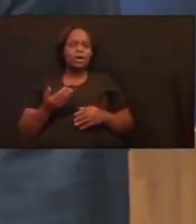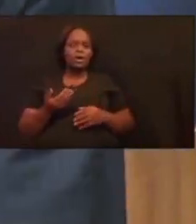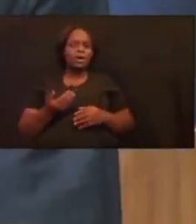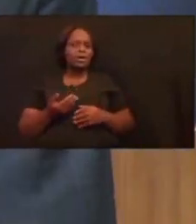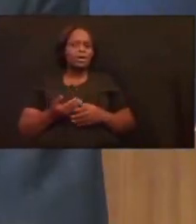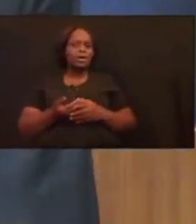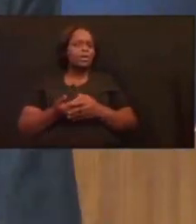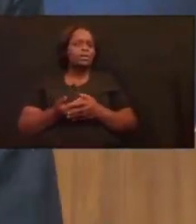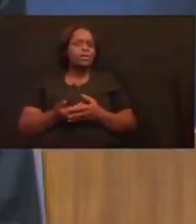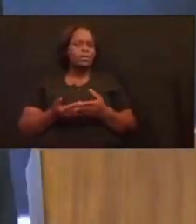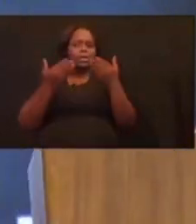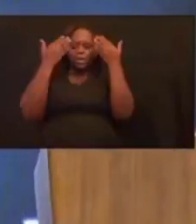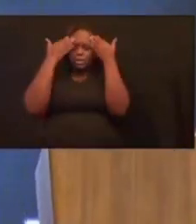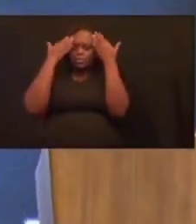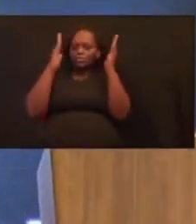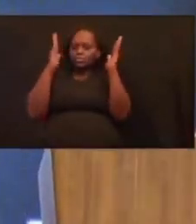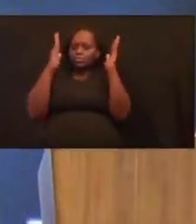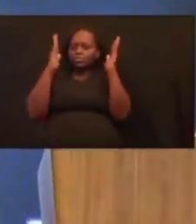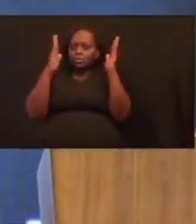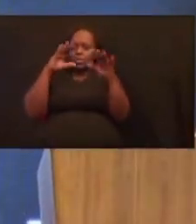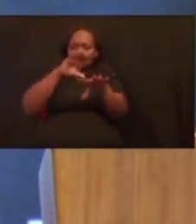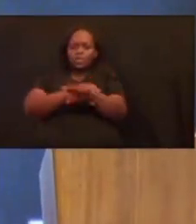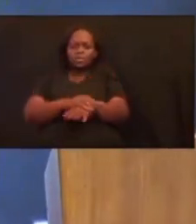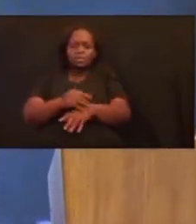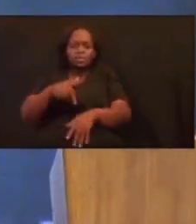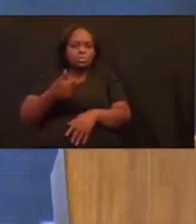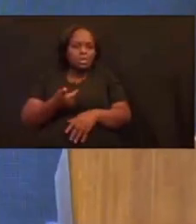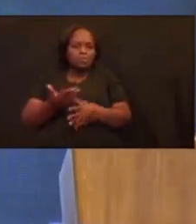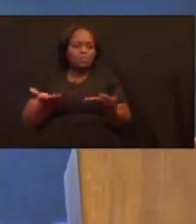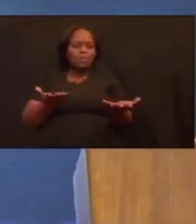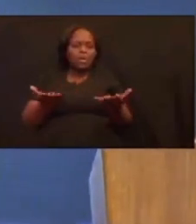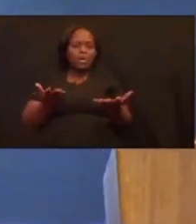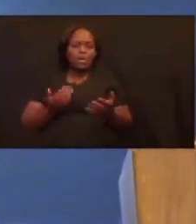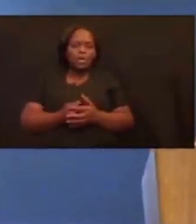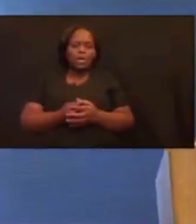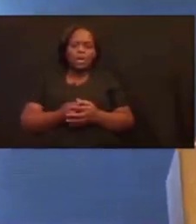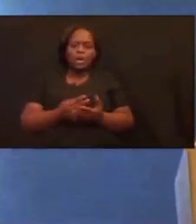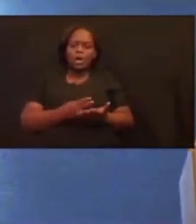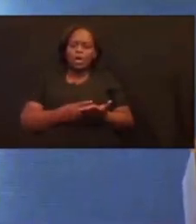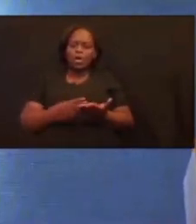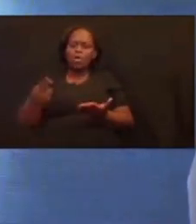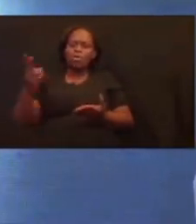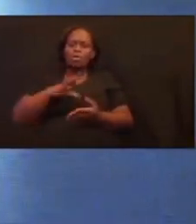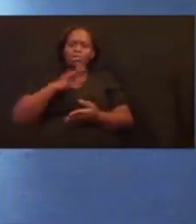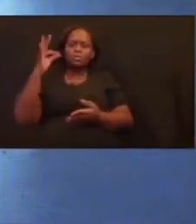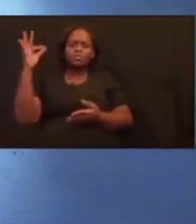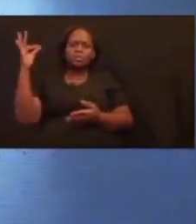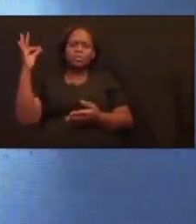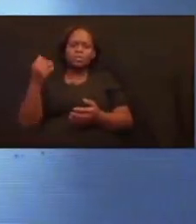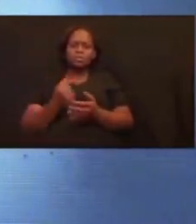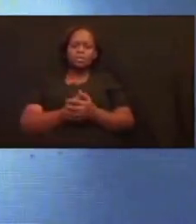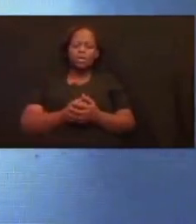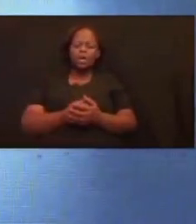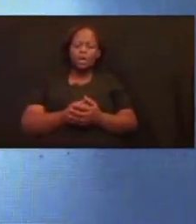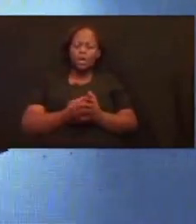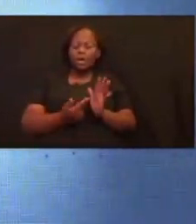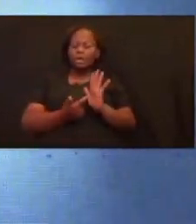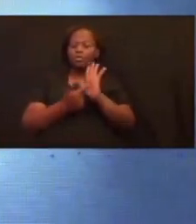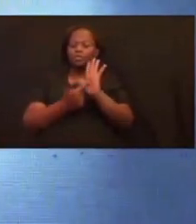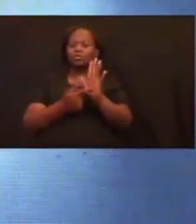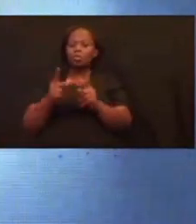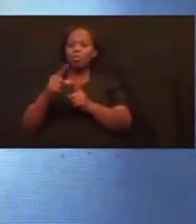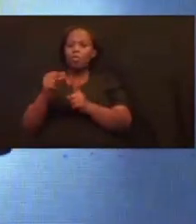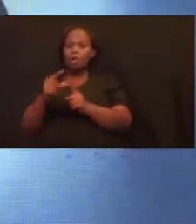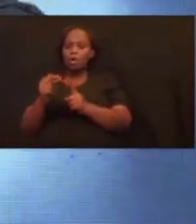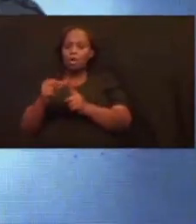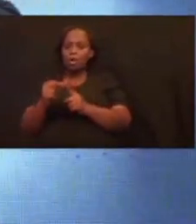I didn't even know when I turned. That was when the Holy Spirit took me to Genesis chapter 1, verse 2 and 3. And